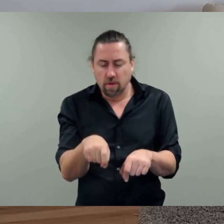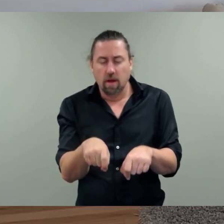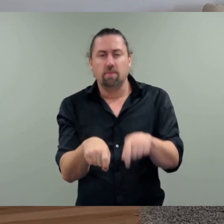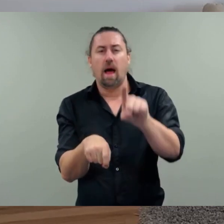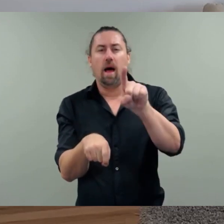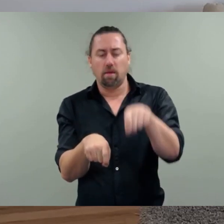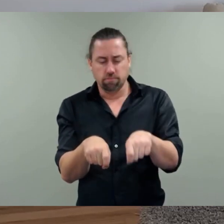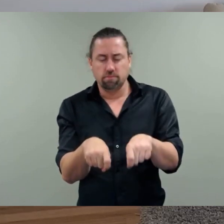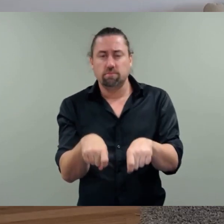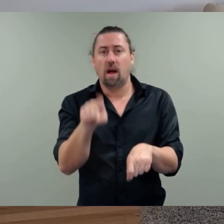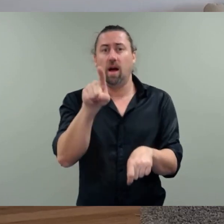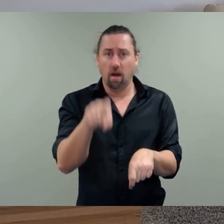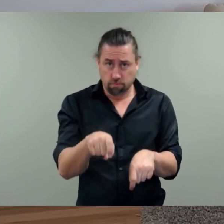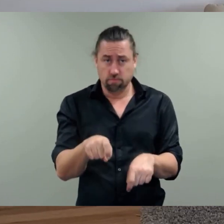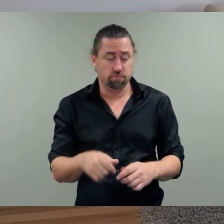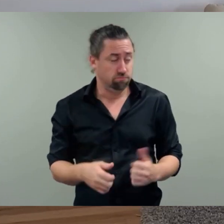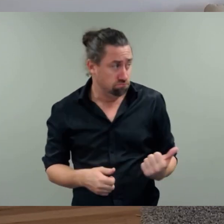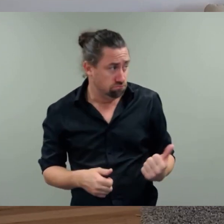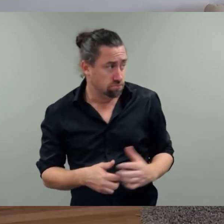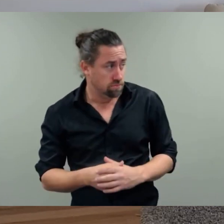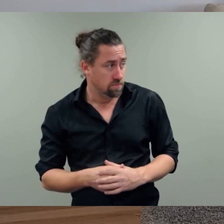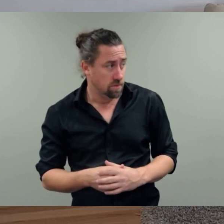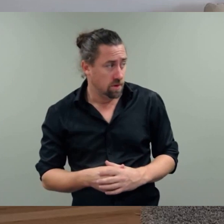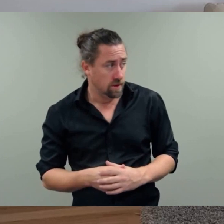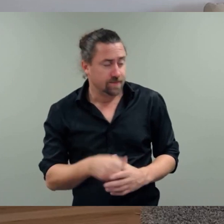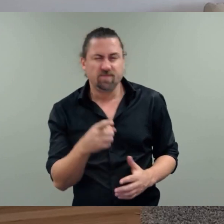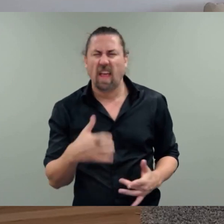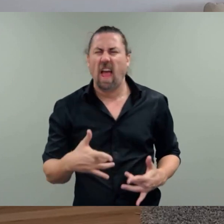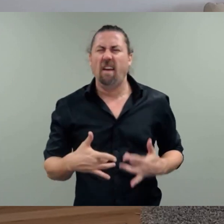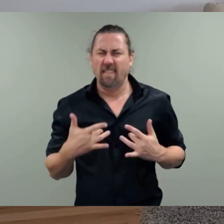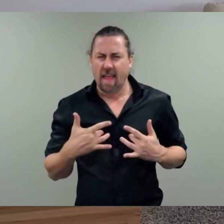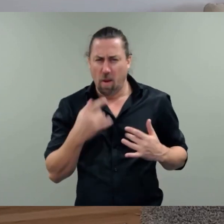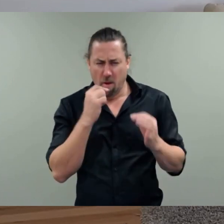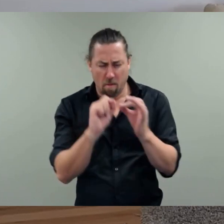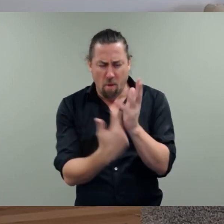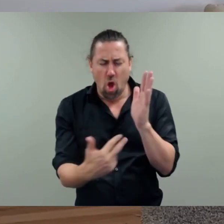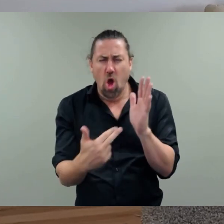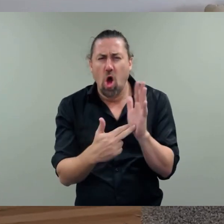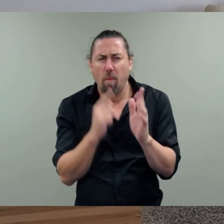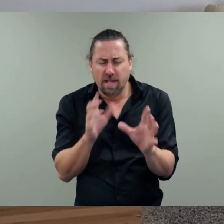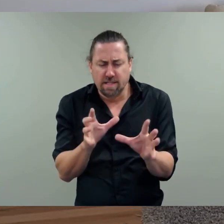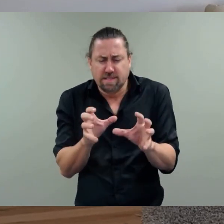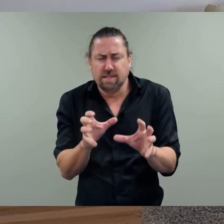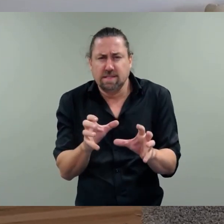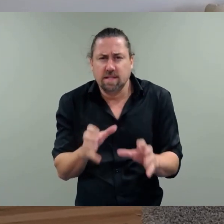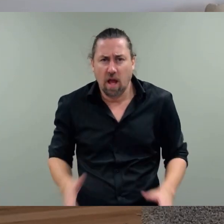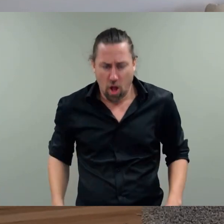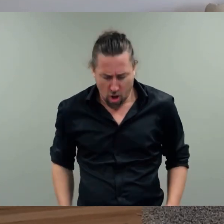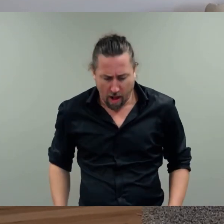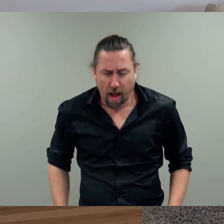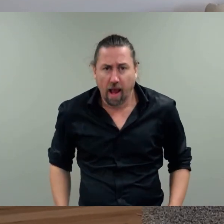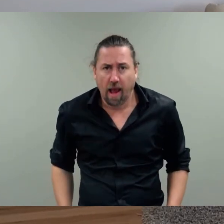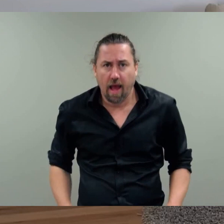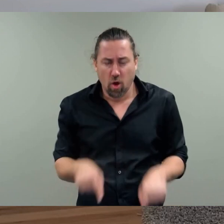then return your foot back to the ground with your knee in its bent position. You should feel a slight squeeze and